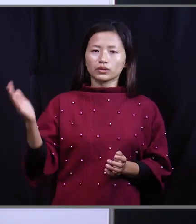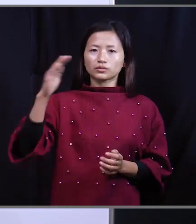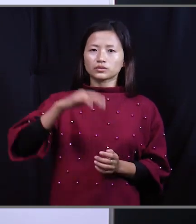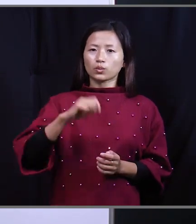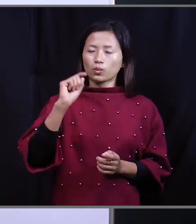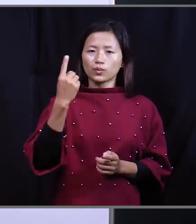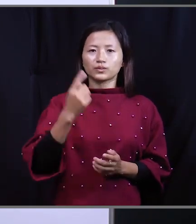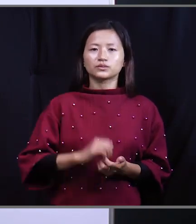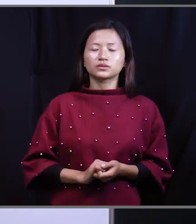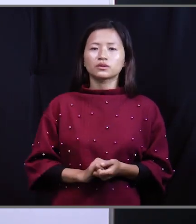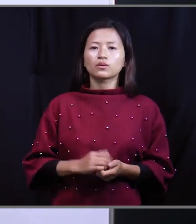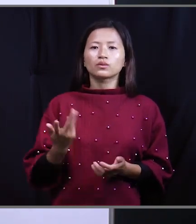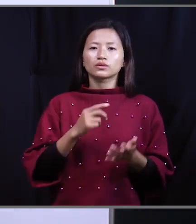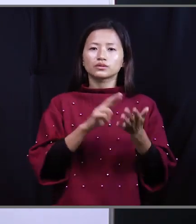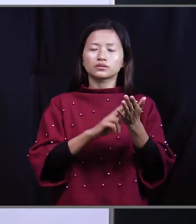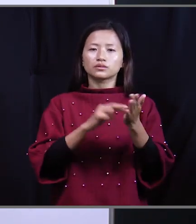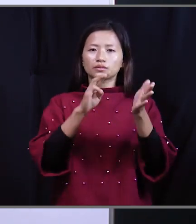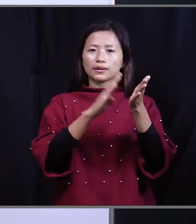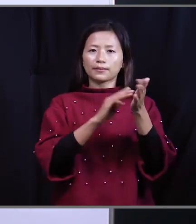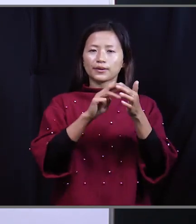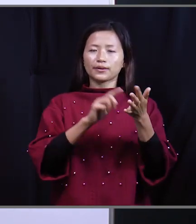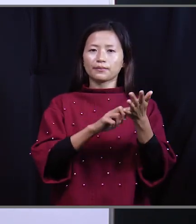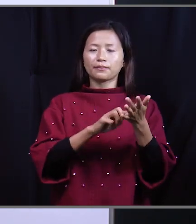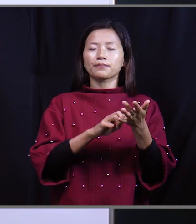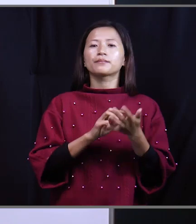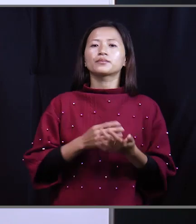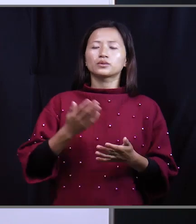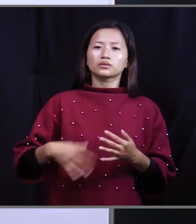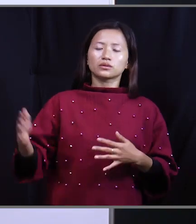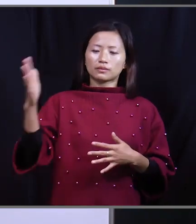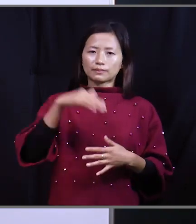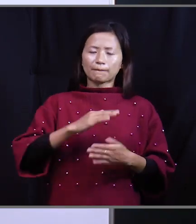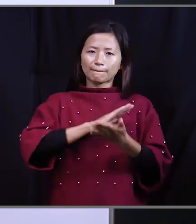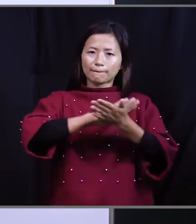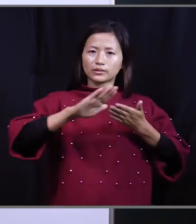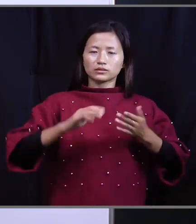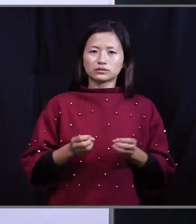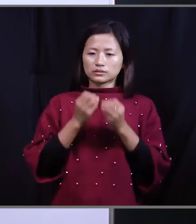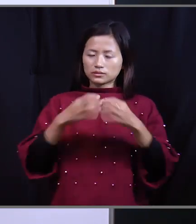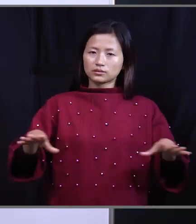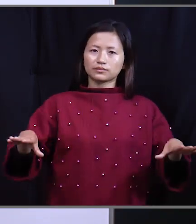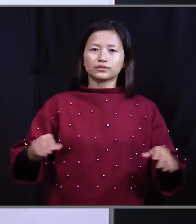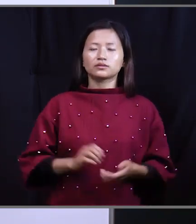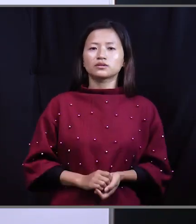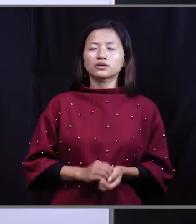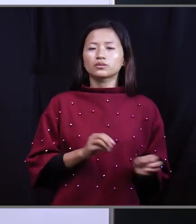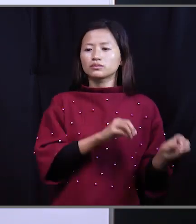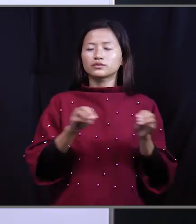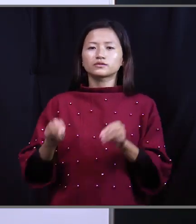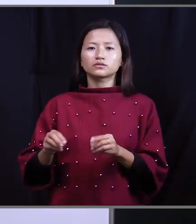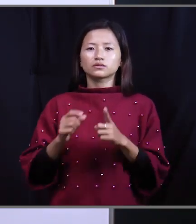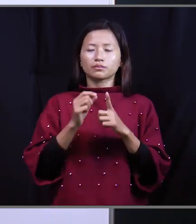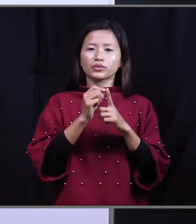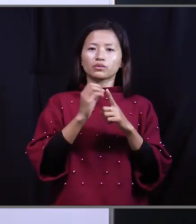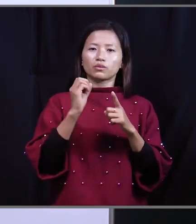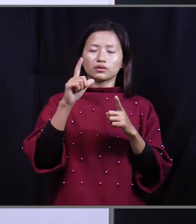1, where the nuclear membrane will completely disappear. Now, the centrioles have moved to the poles, right? That means